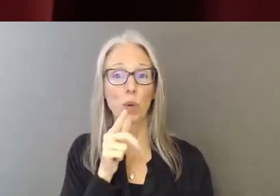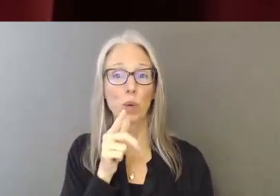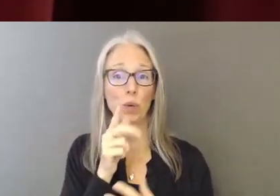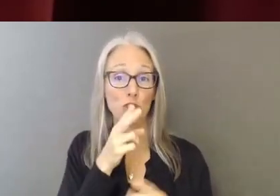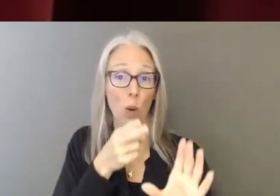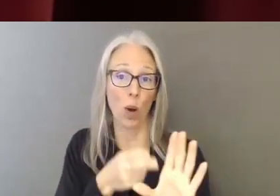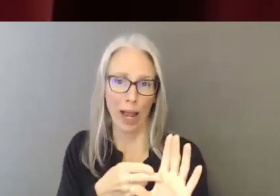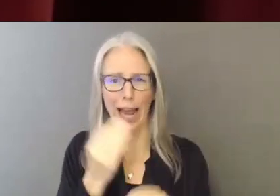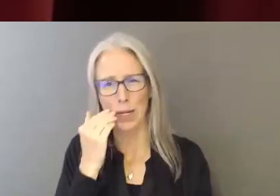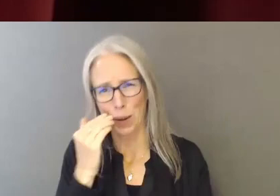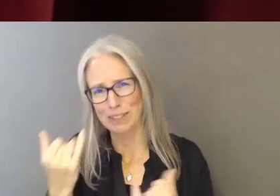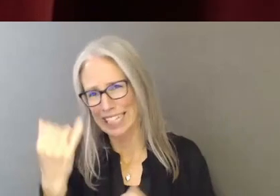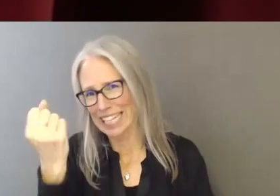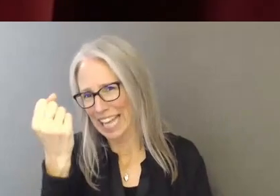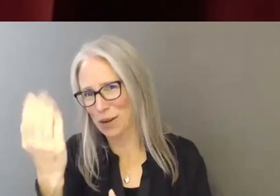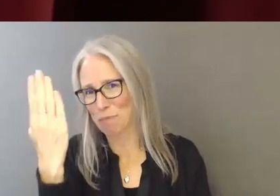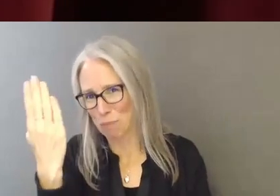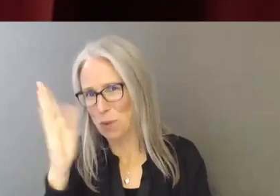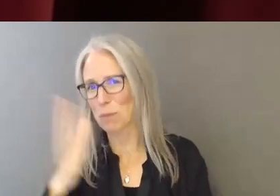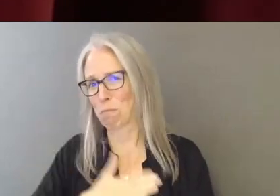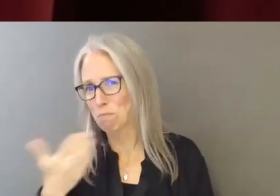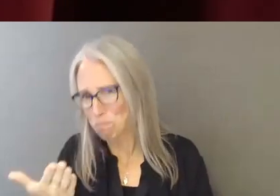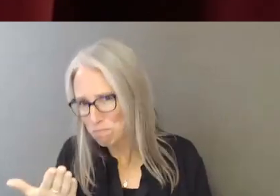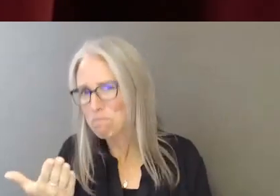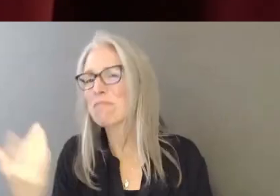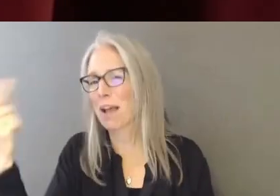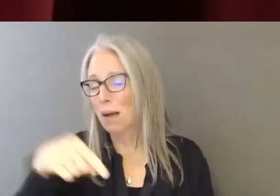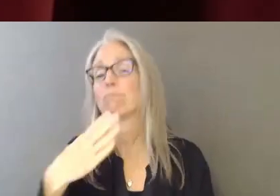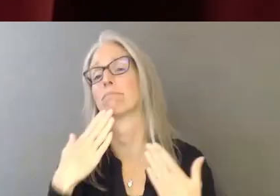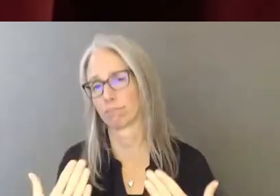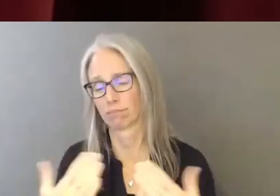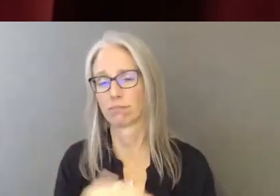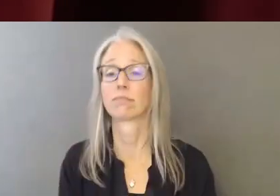Saturday morning. The importance of pediatric PSC and